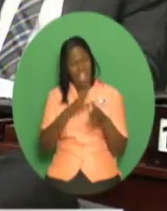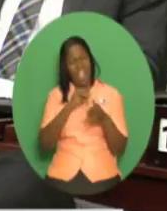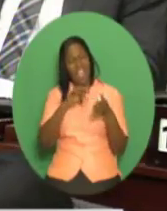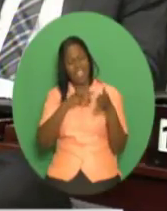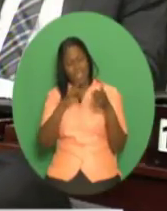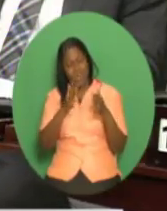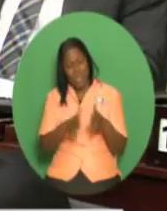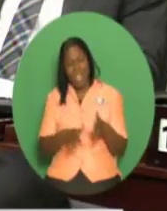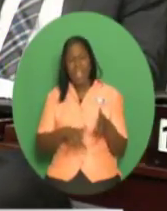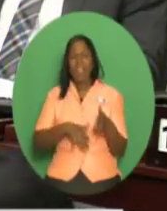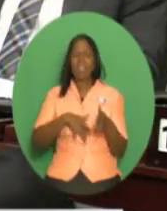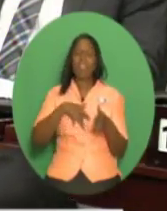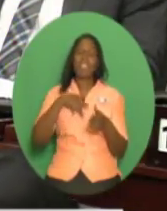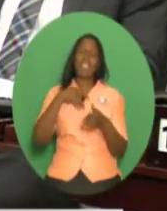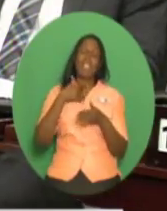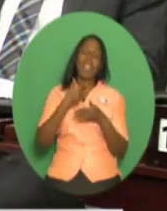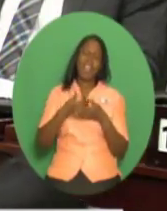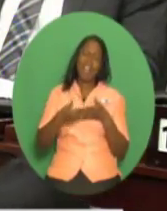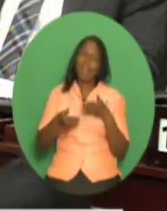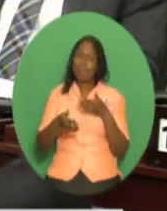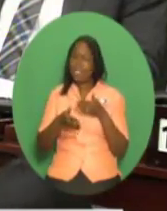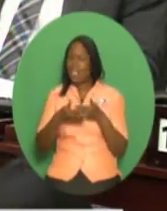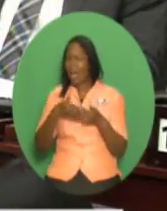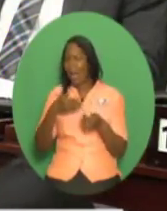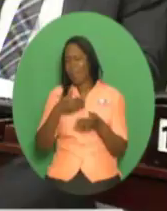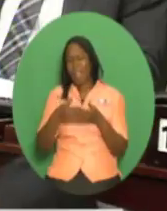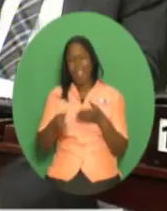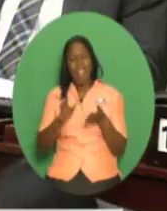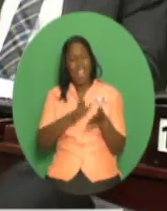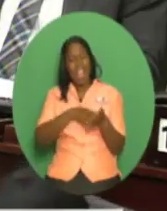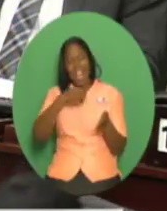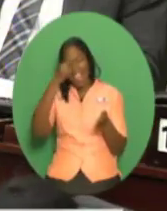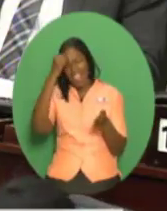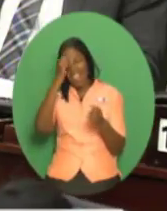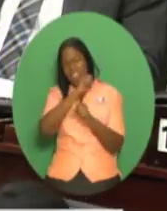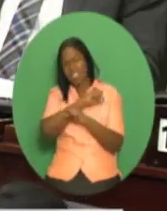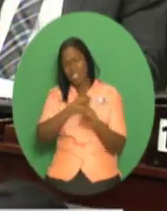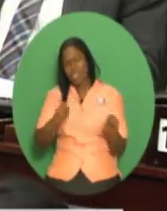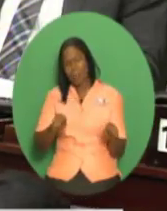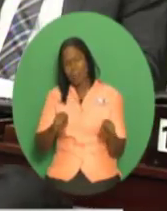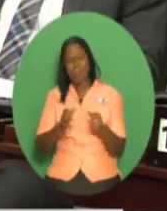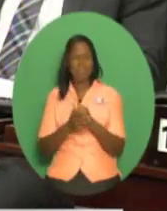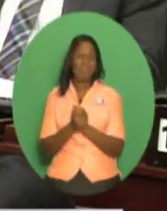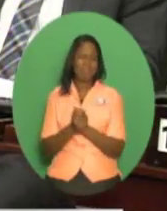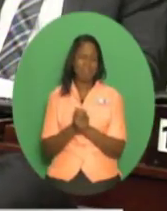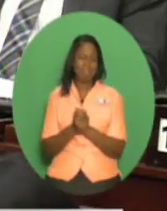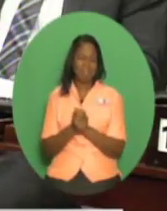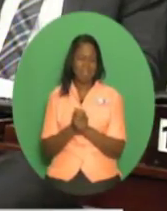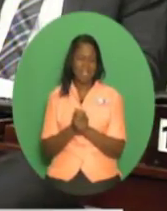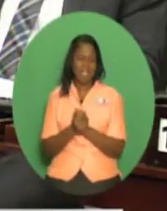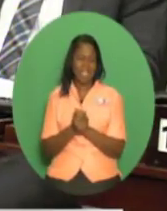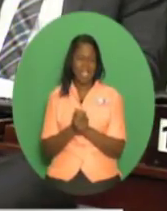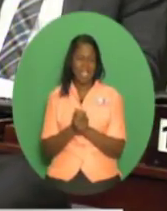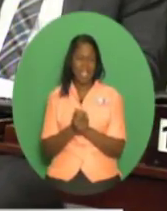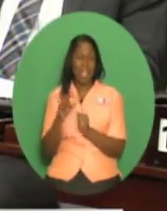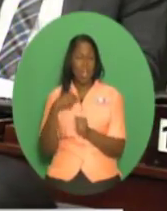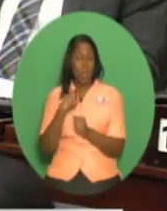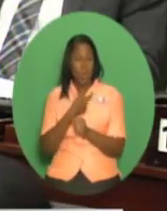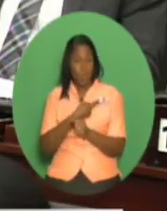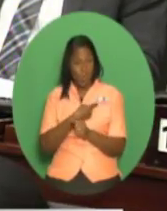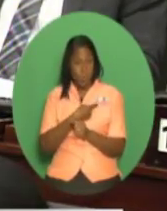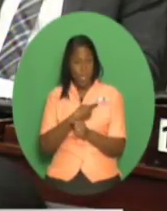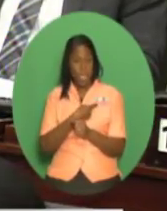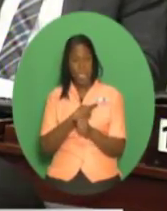teaching and learning to be accomplished in a most effective manner. We have embarked on a number